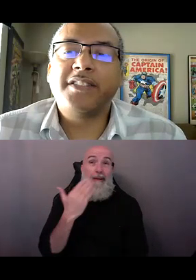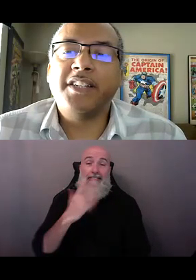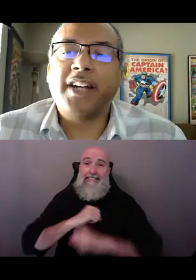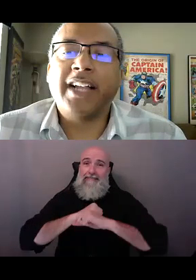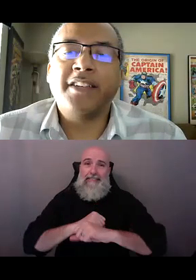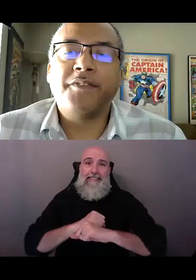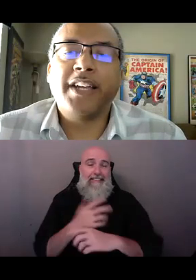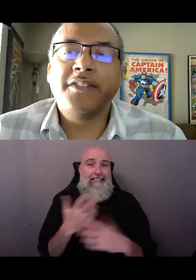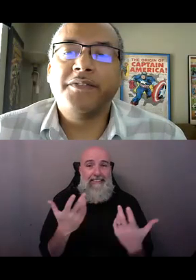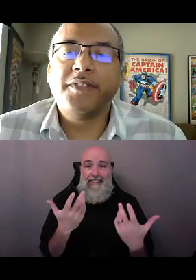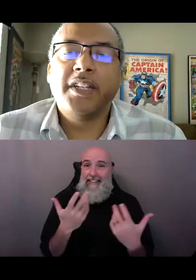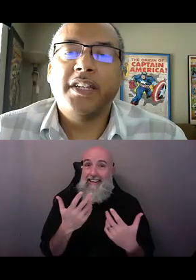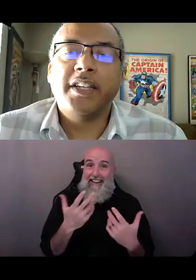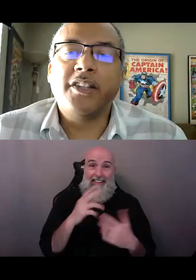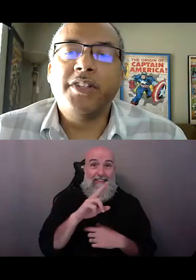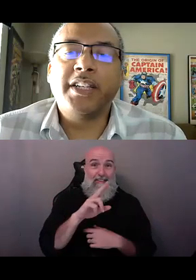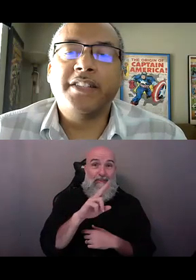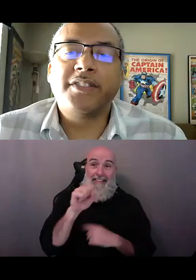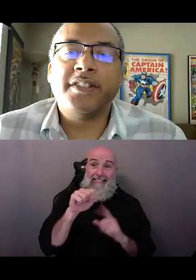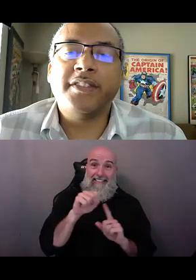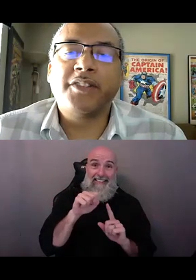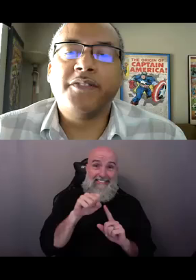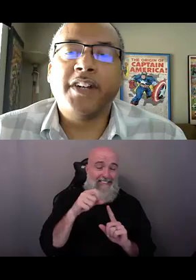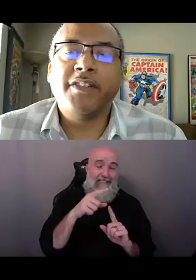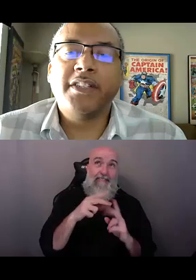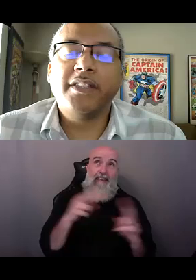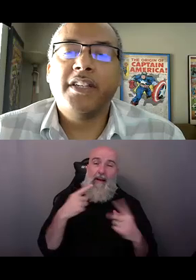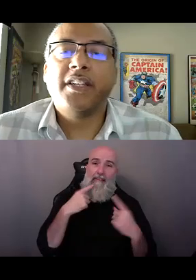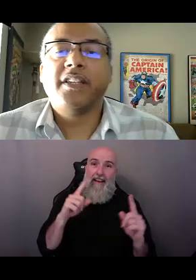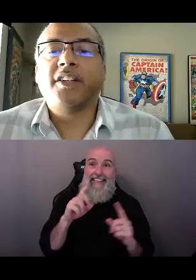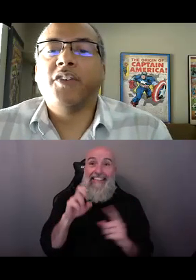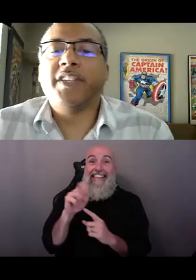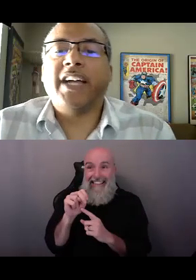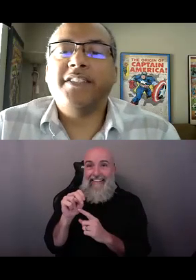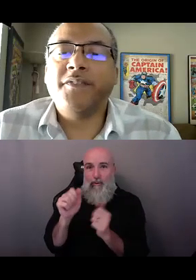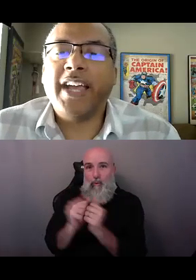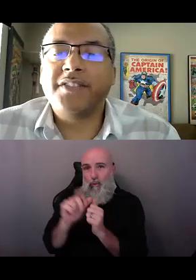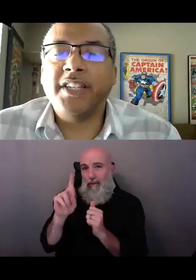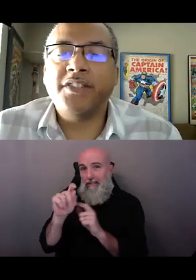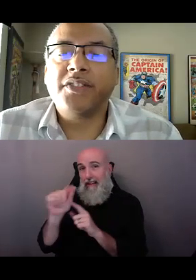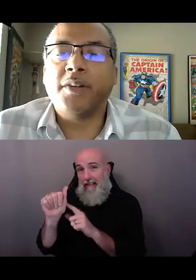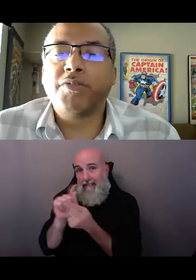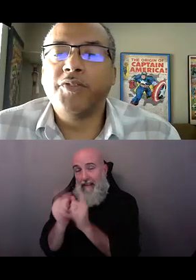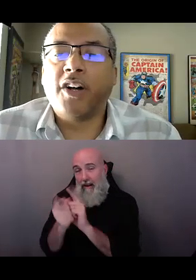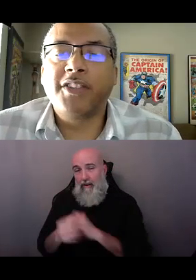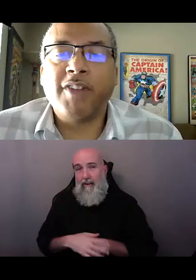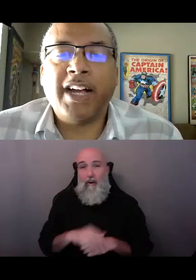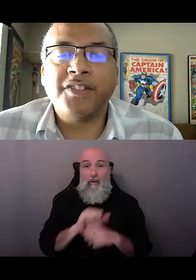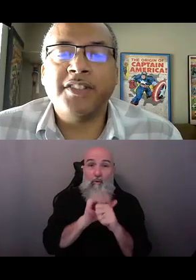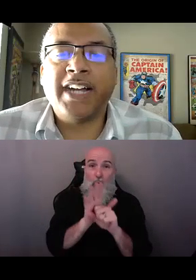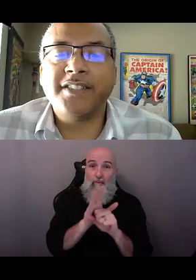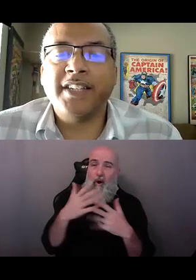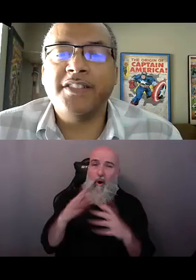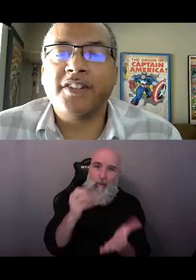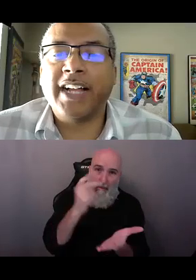United States are highly effective, including against the Delta variant. The COVID-19 vaccines approved or authorized in